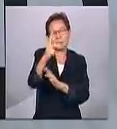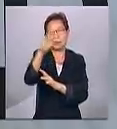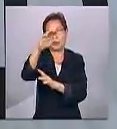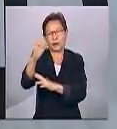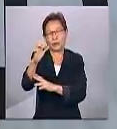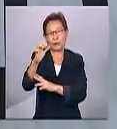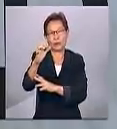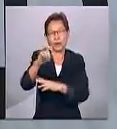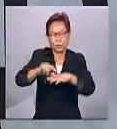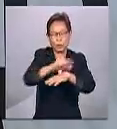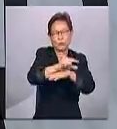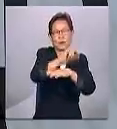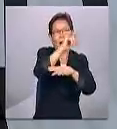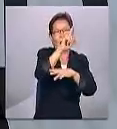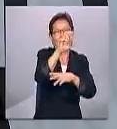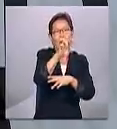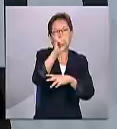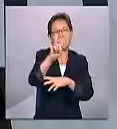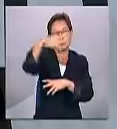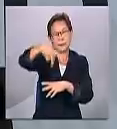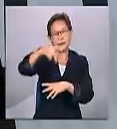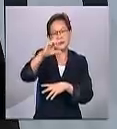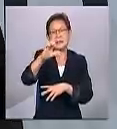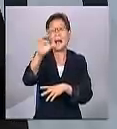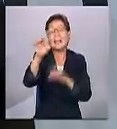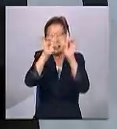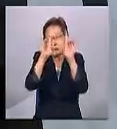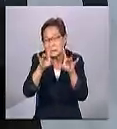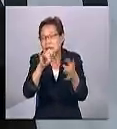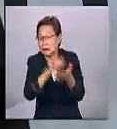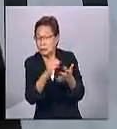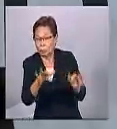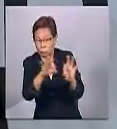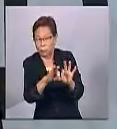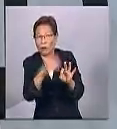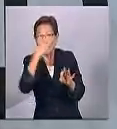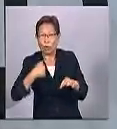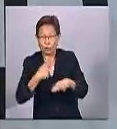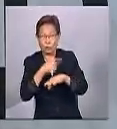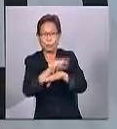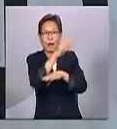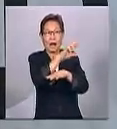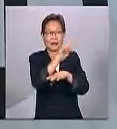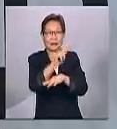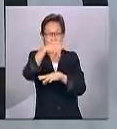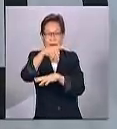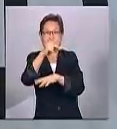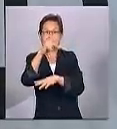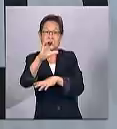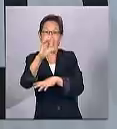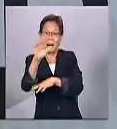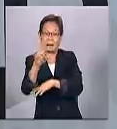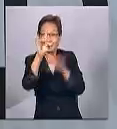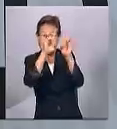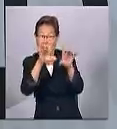16,500 using the RT-PCR test. So that's important. For us to use the RT-PCR test, and at